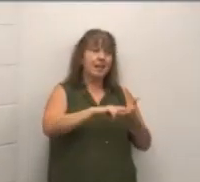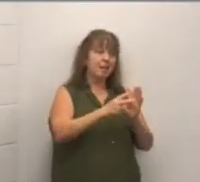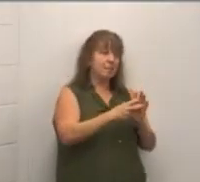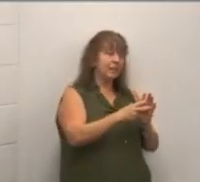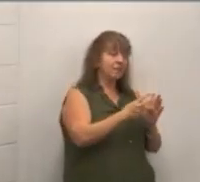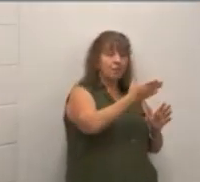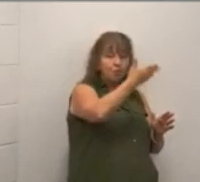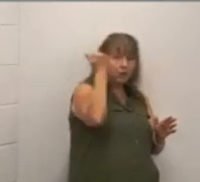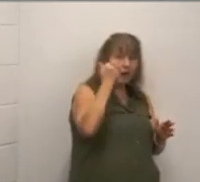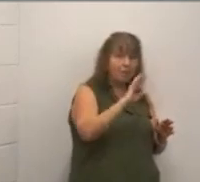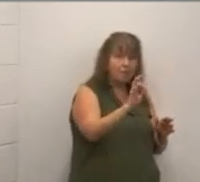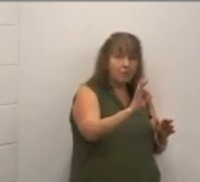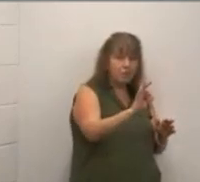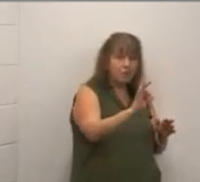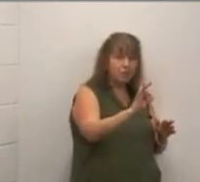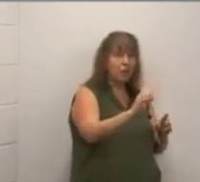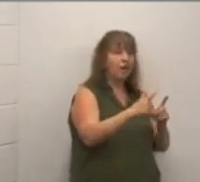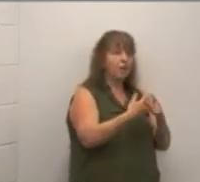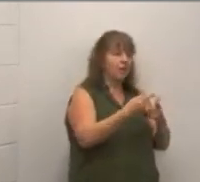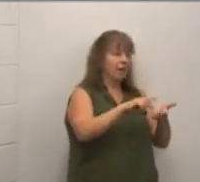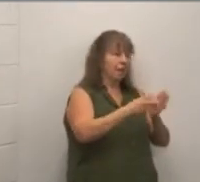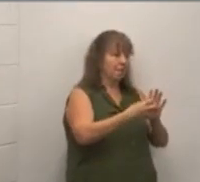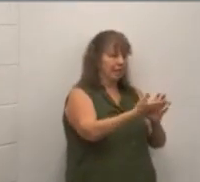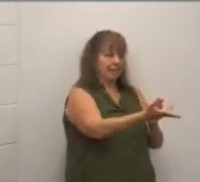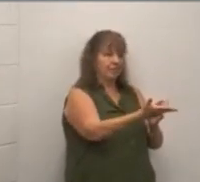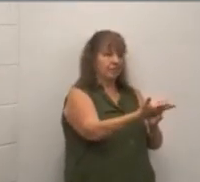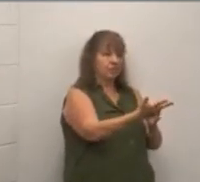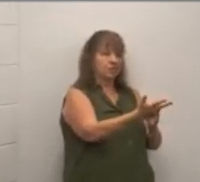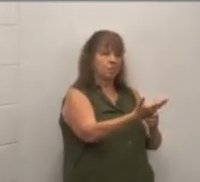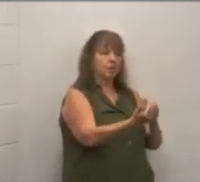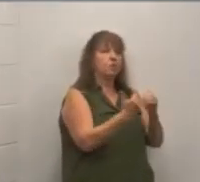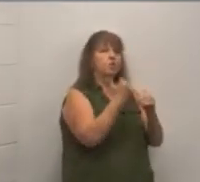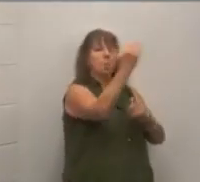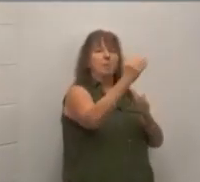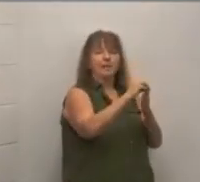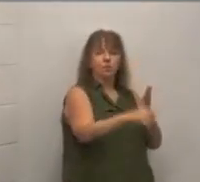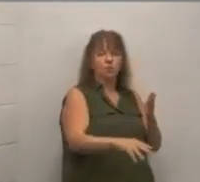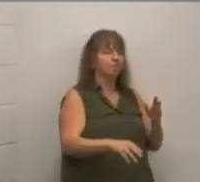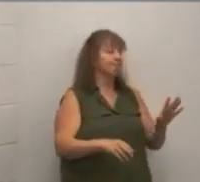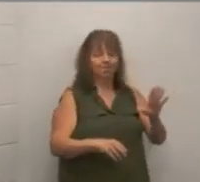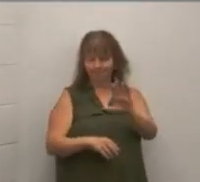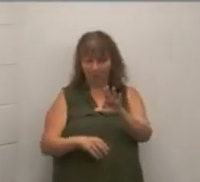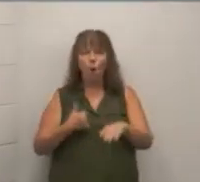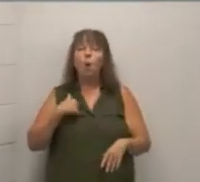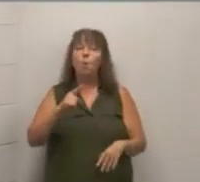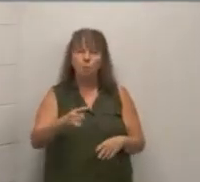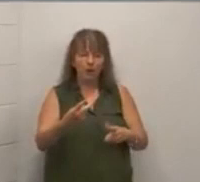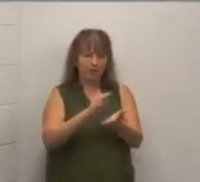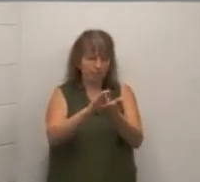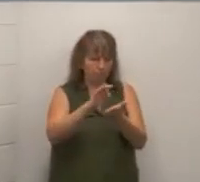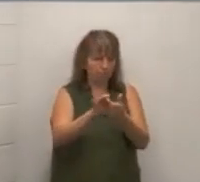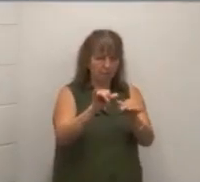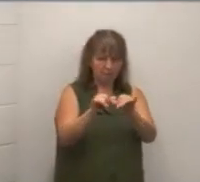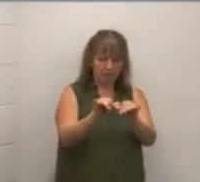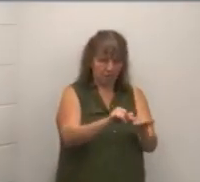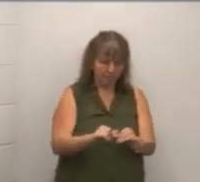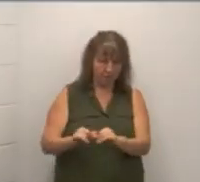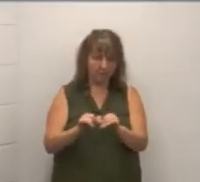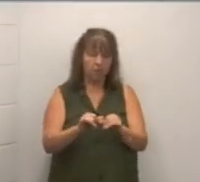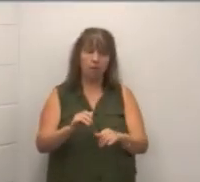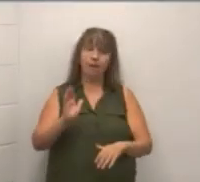be slightly too high. We have, and we've actually gone into classrooms, and I can't thank our principals